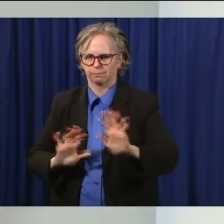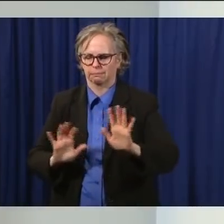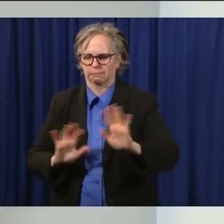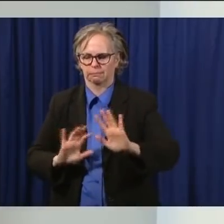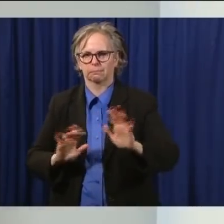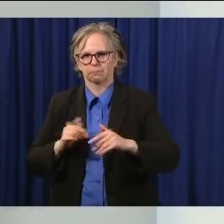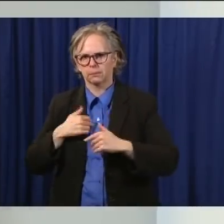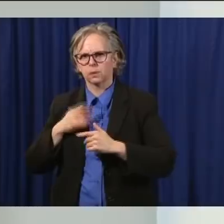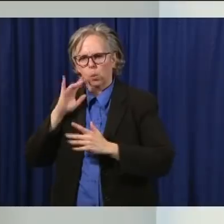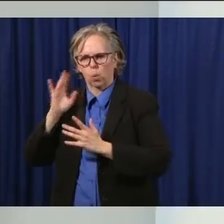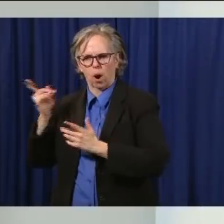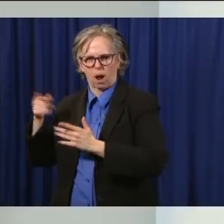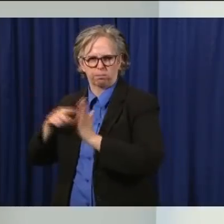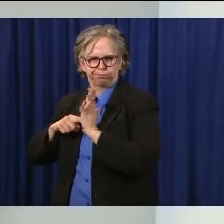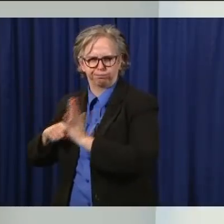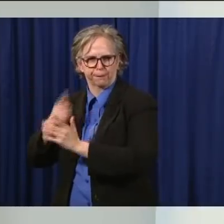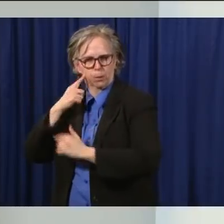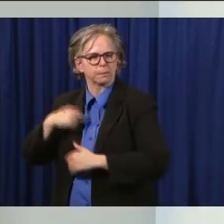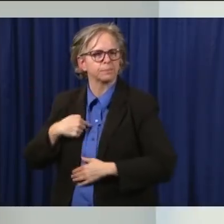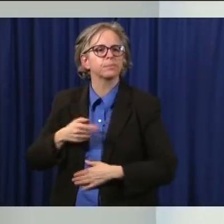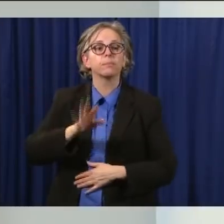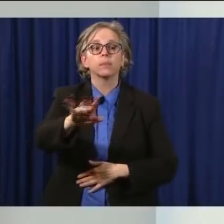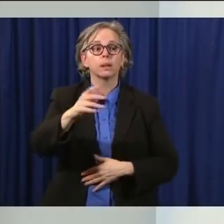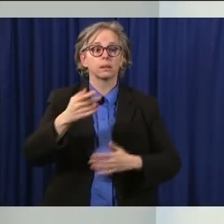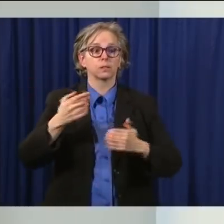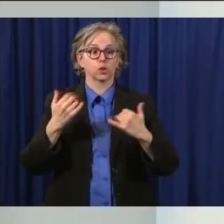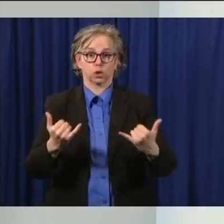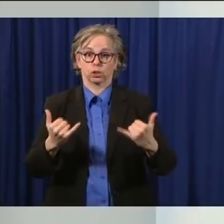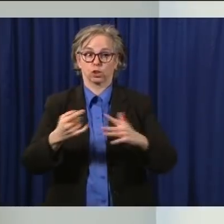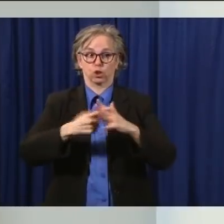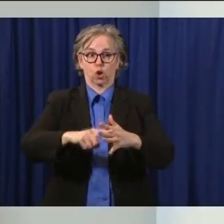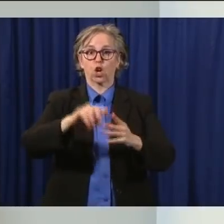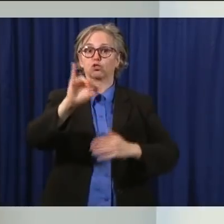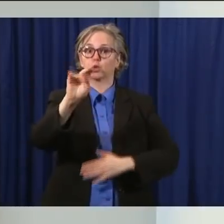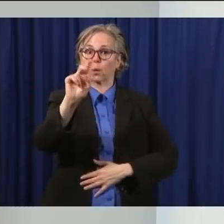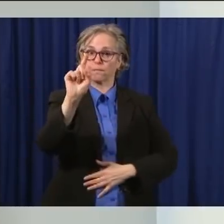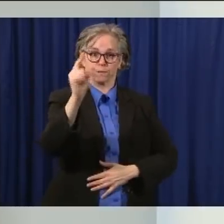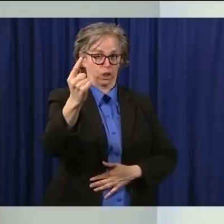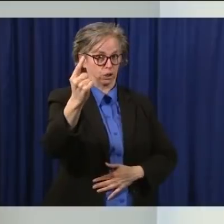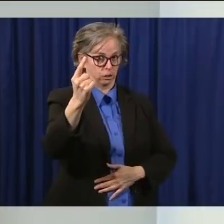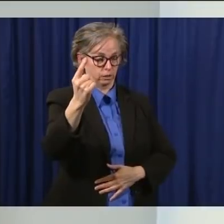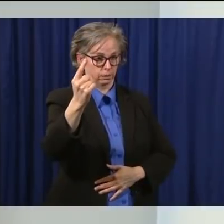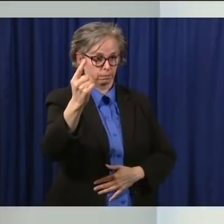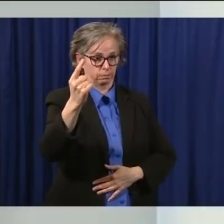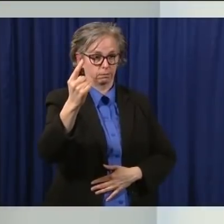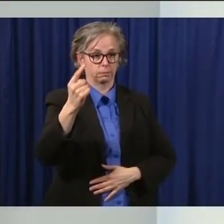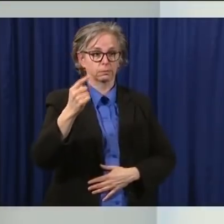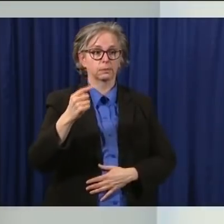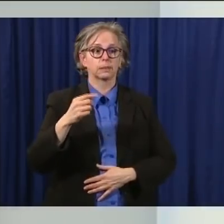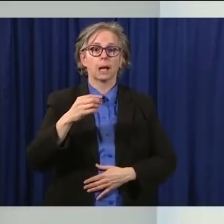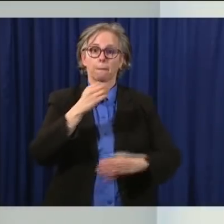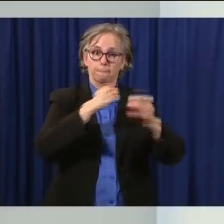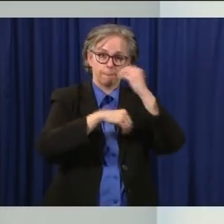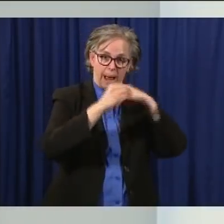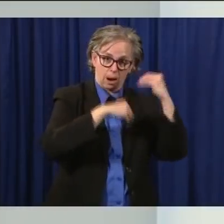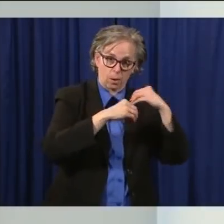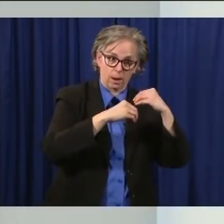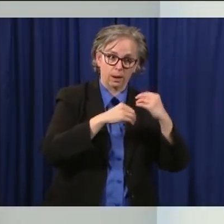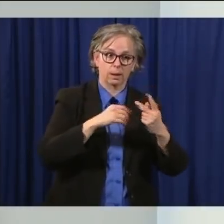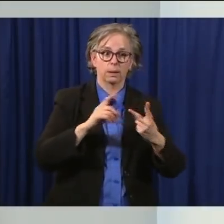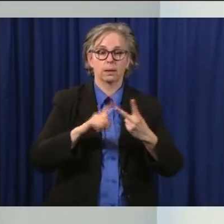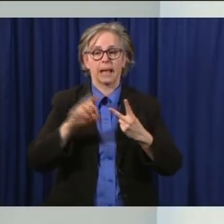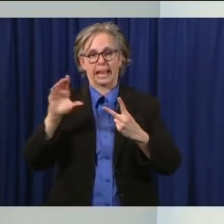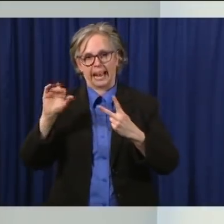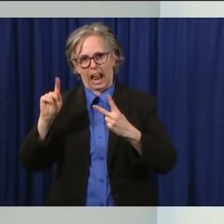we're opening today for June the 1st is that banquet catering centers and such